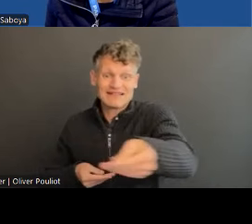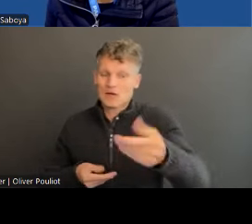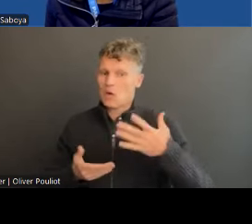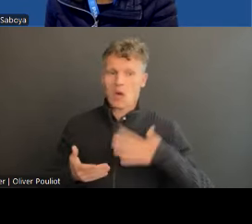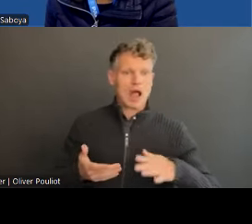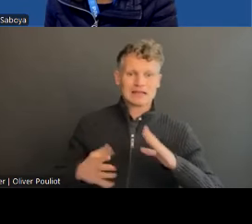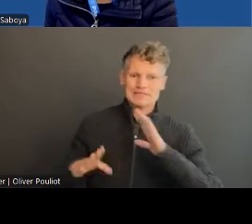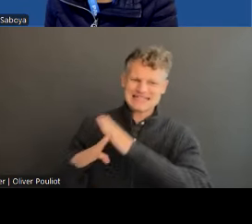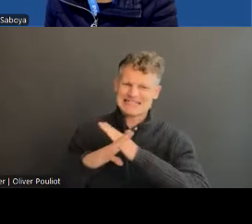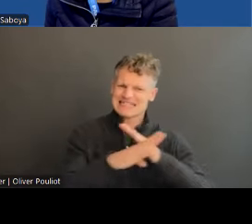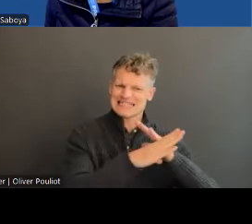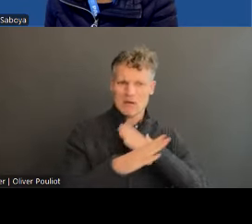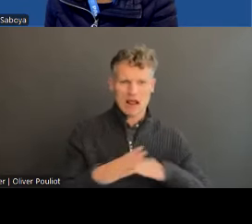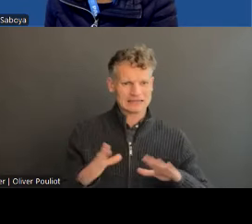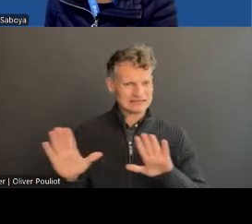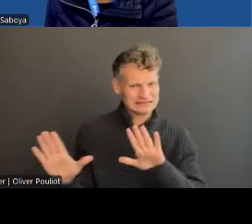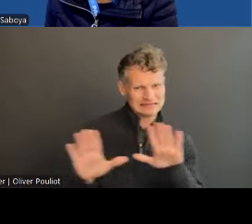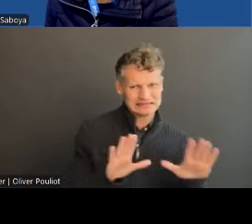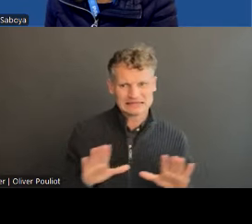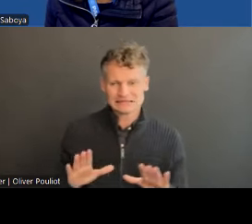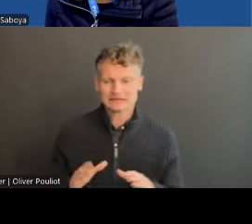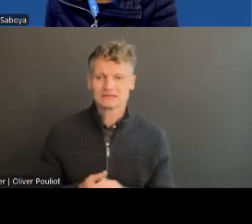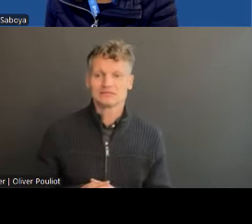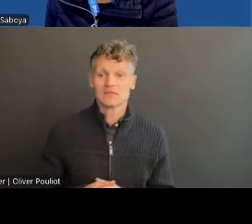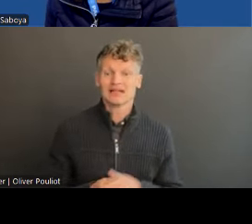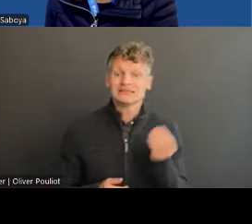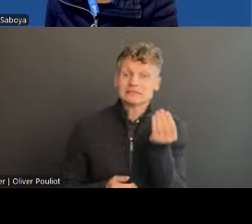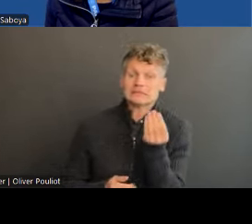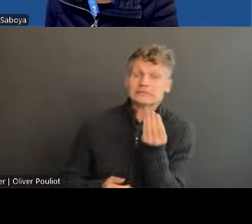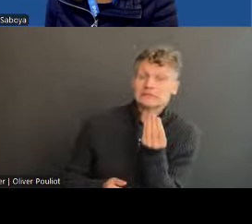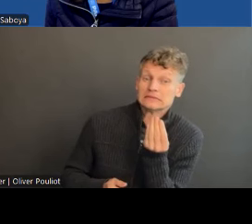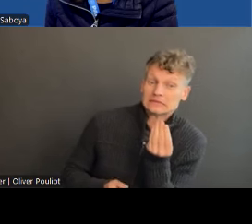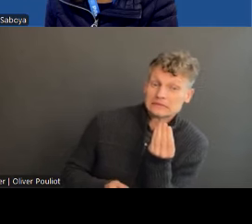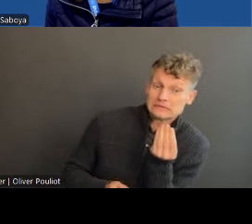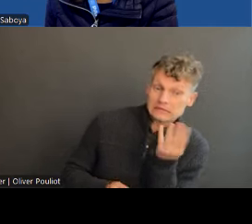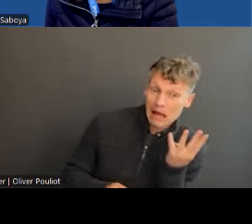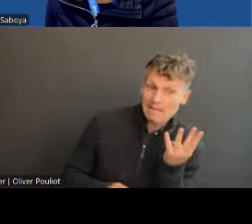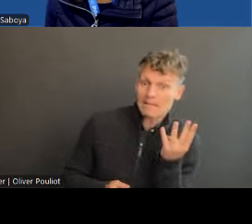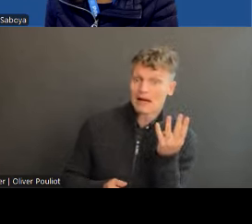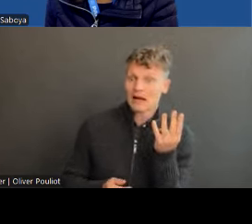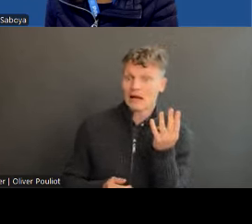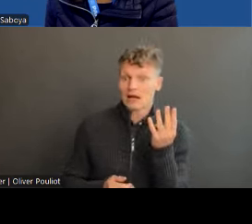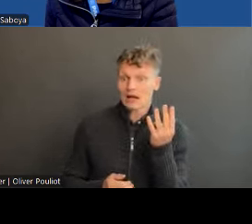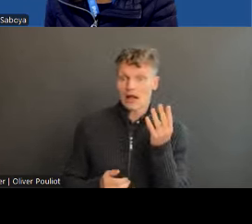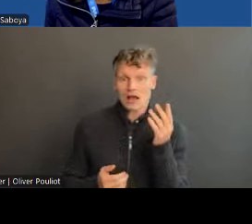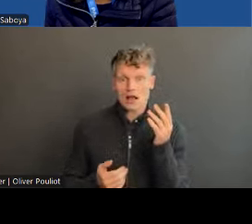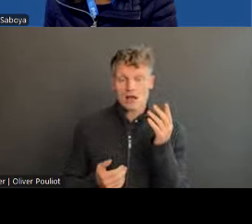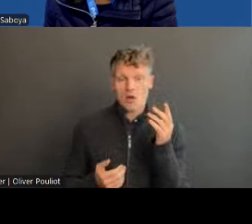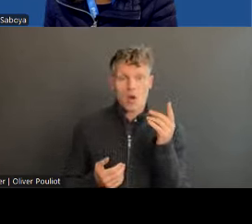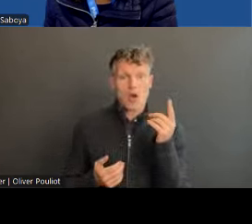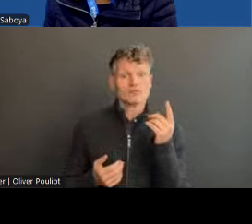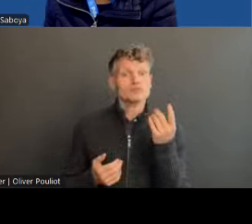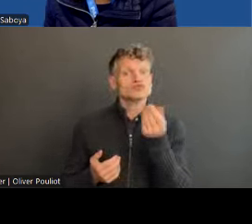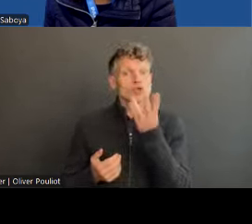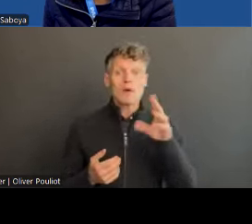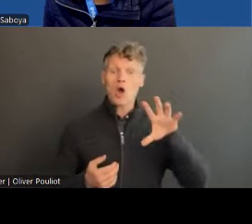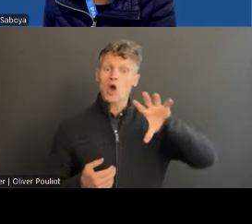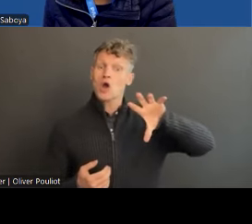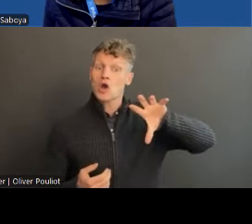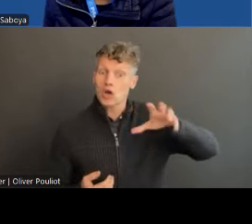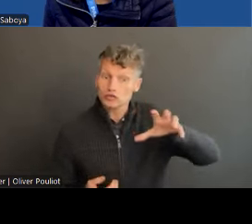in the entire country, but some of them have achieved that goal only in some of the